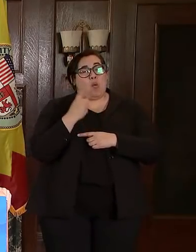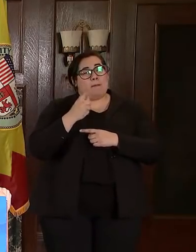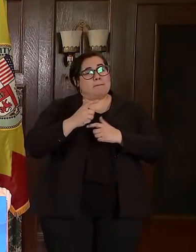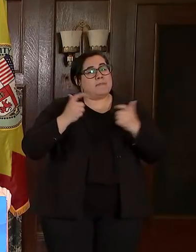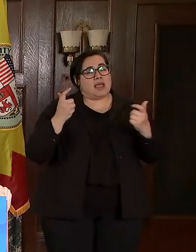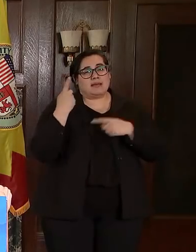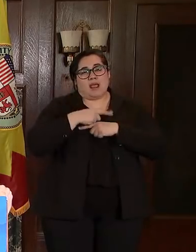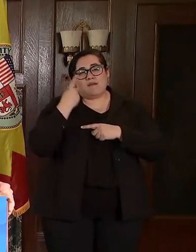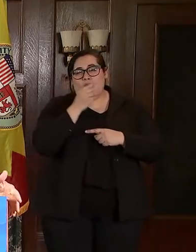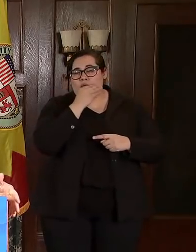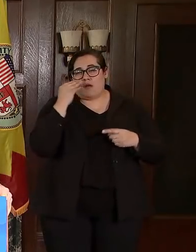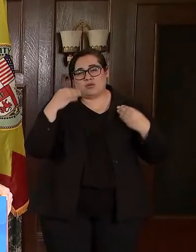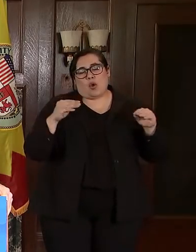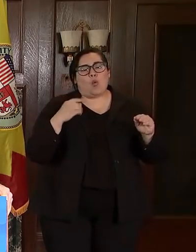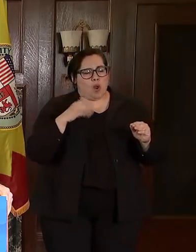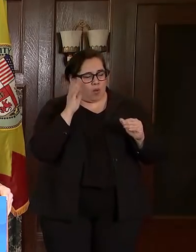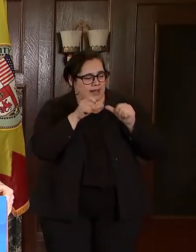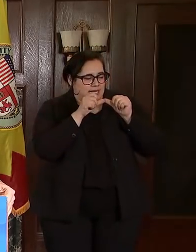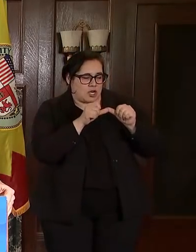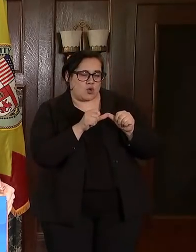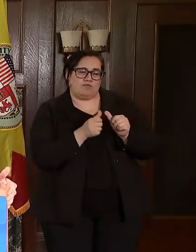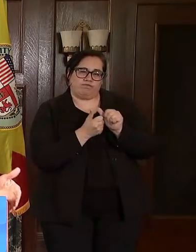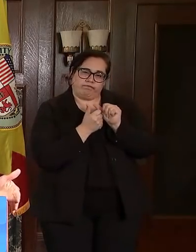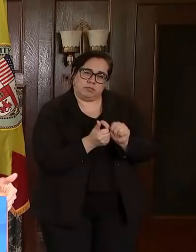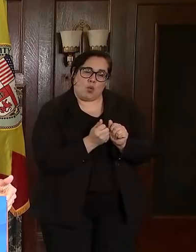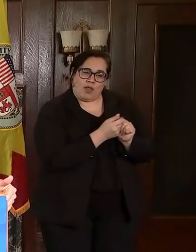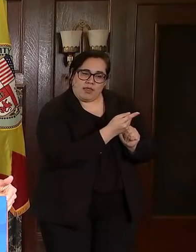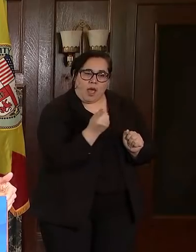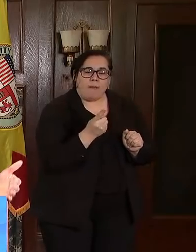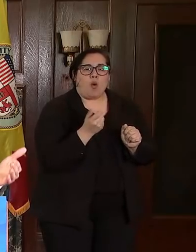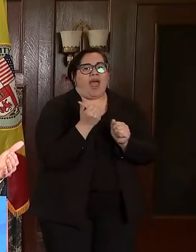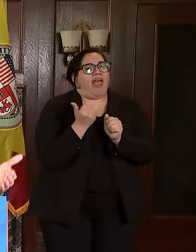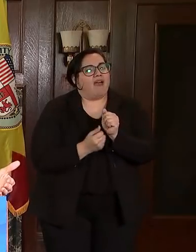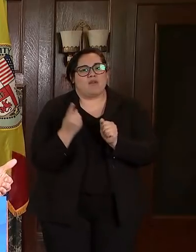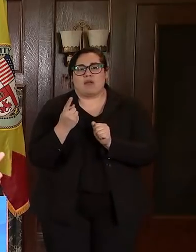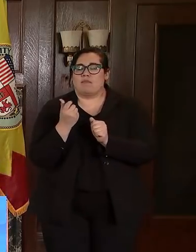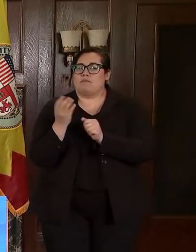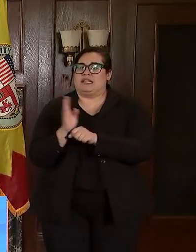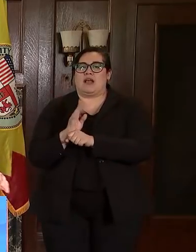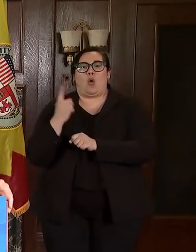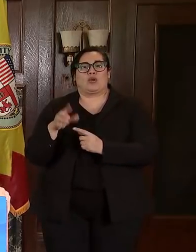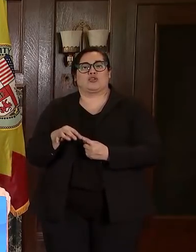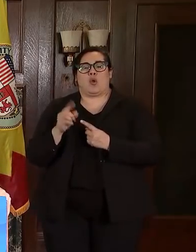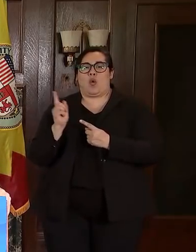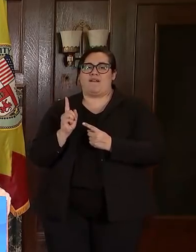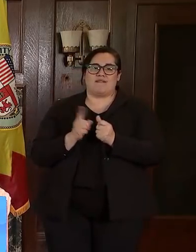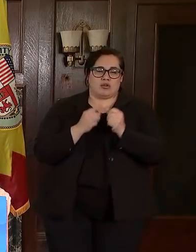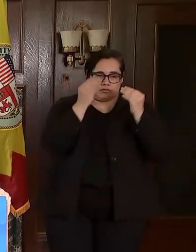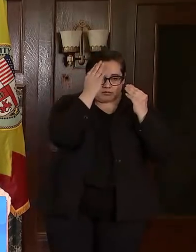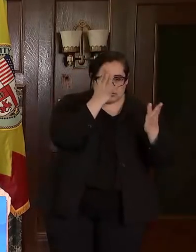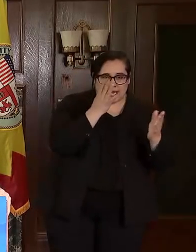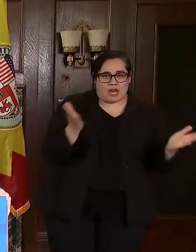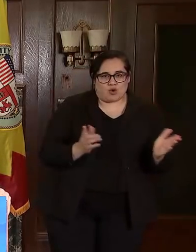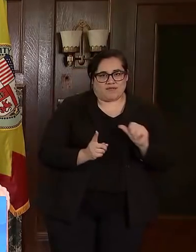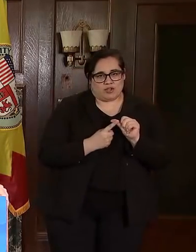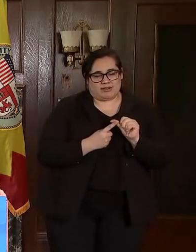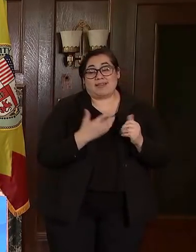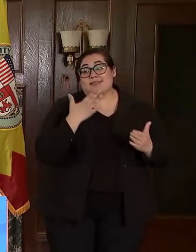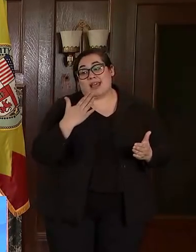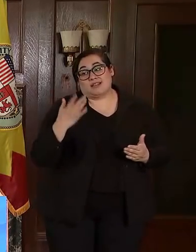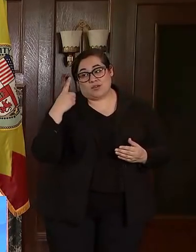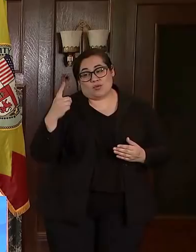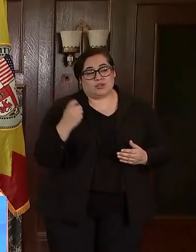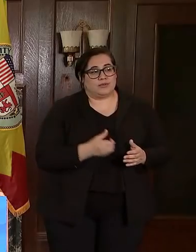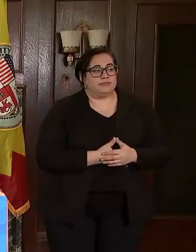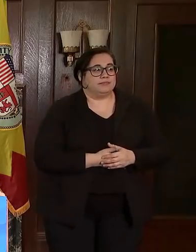for florists. So we'll continue enforcing not just with them, but with everybody. But we always start with education and encouragement first. Thanks for the